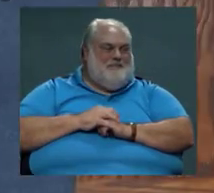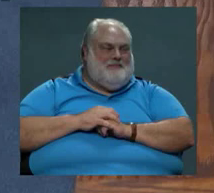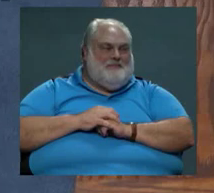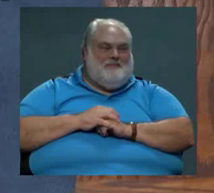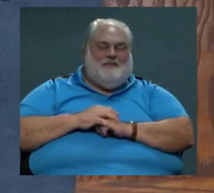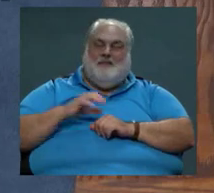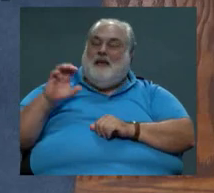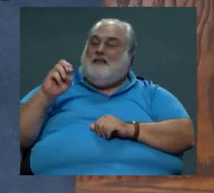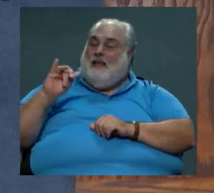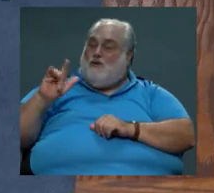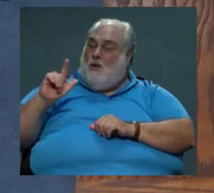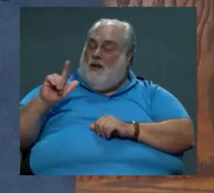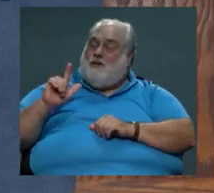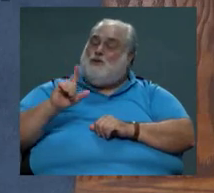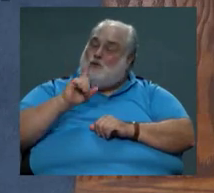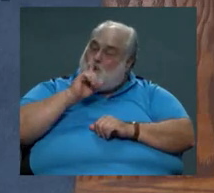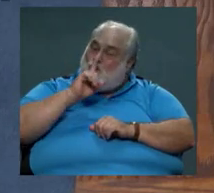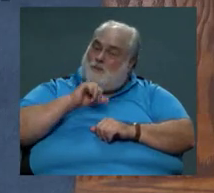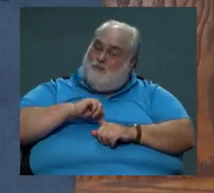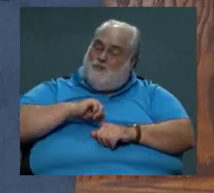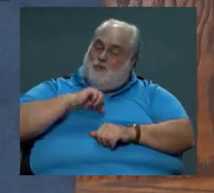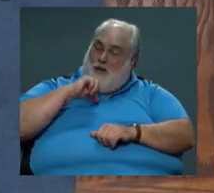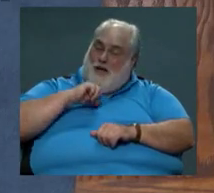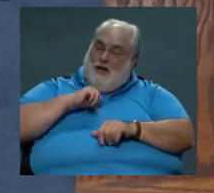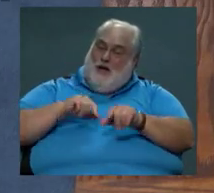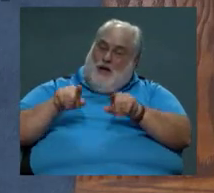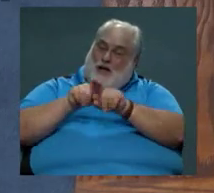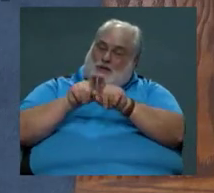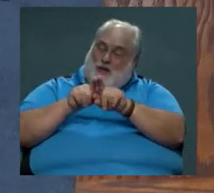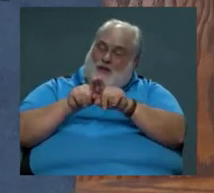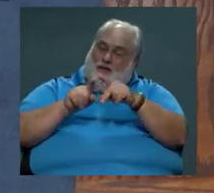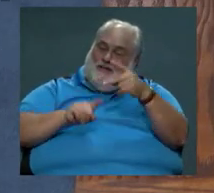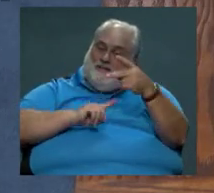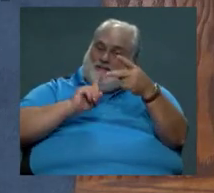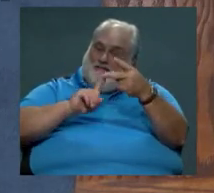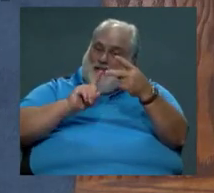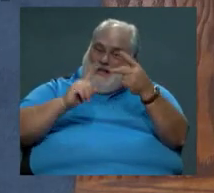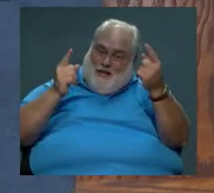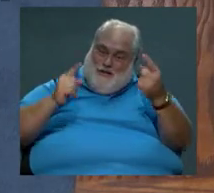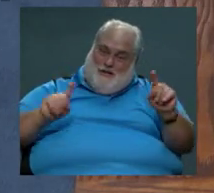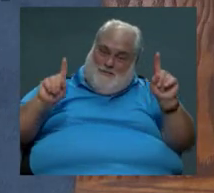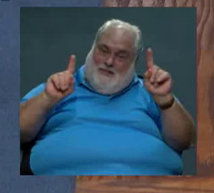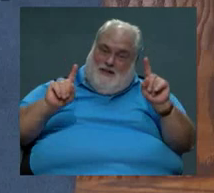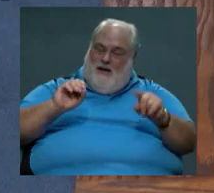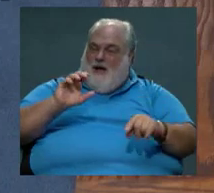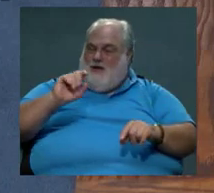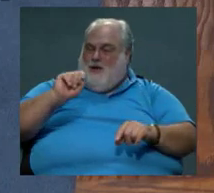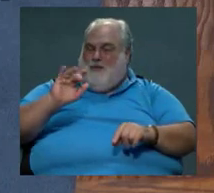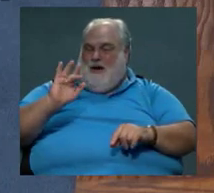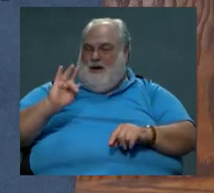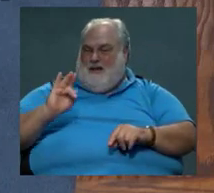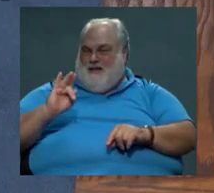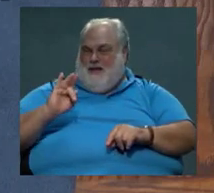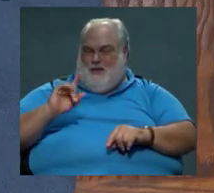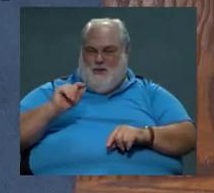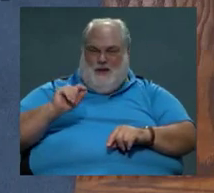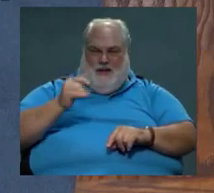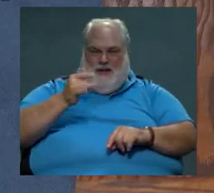Central is also very proud to have another significant achievement this year. On October 18th of